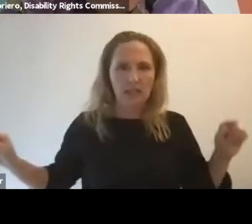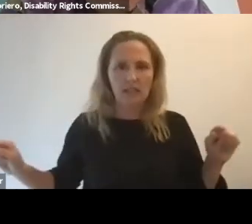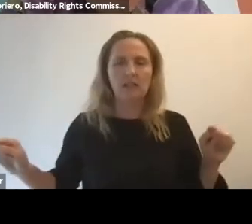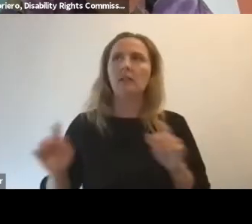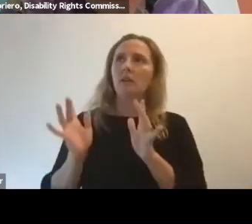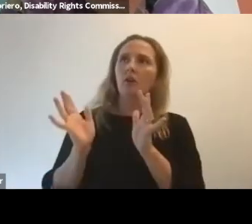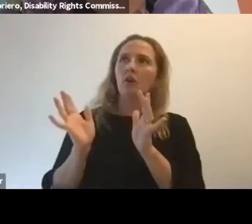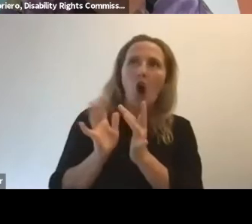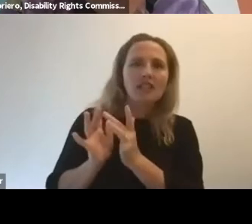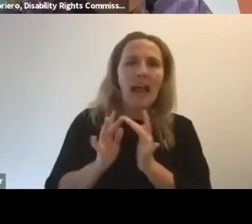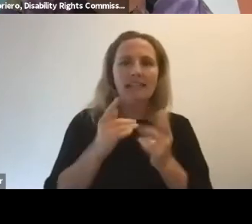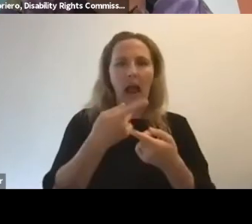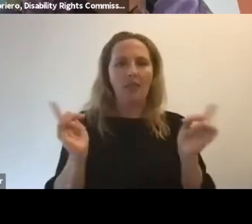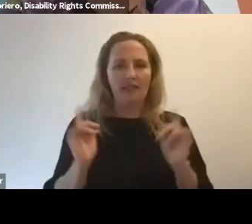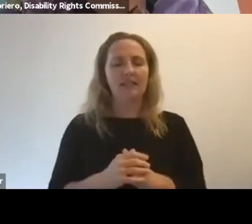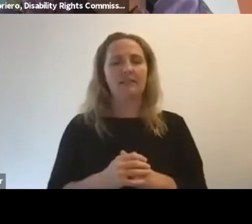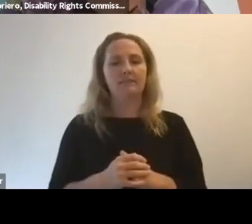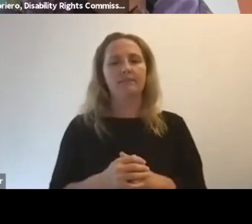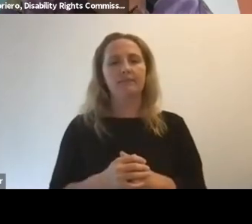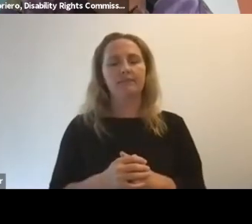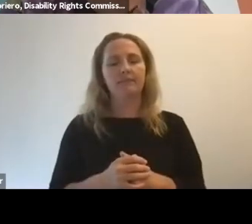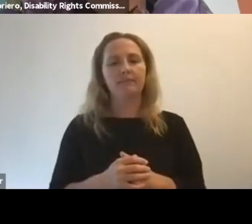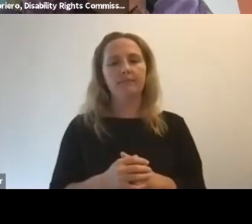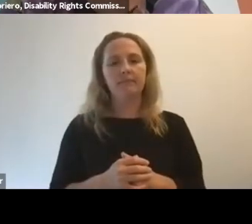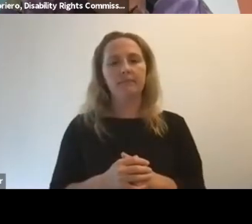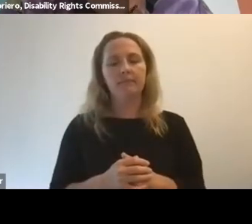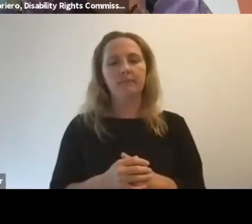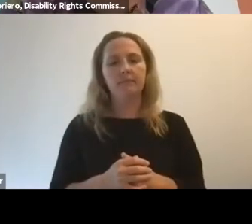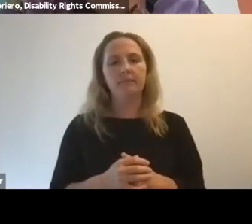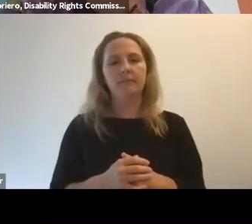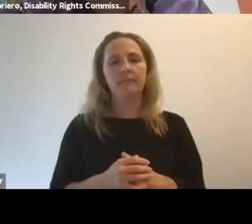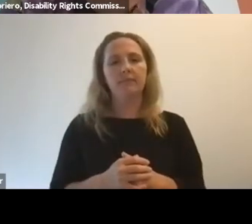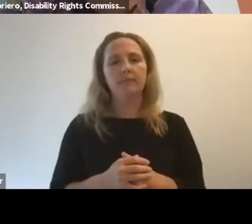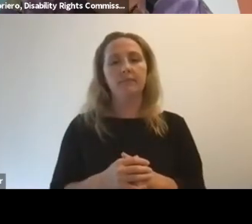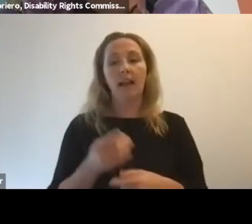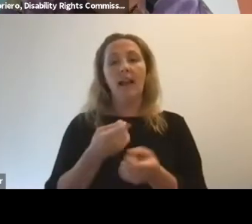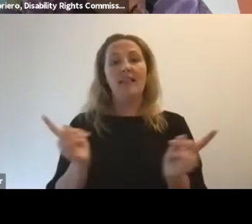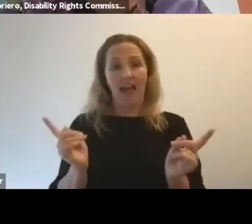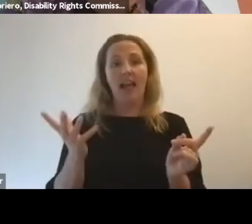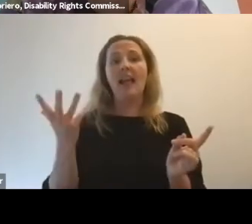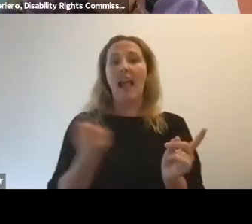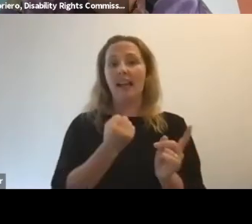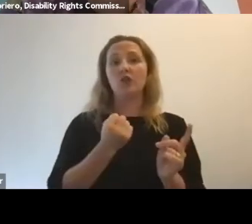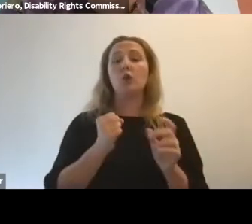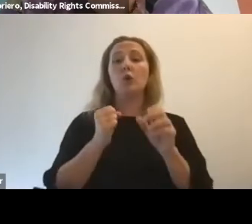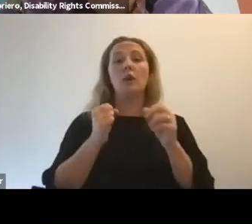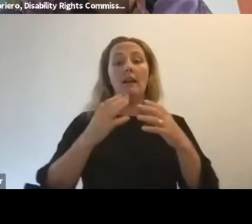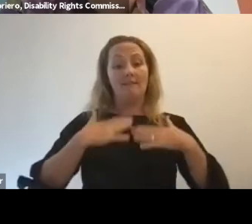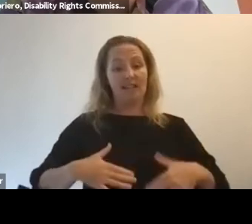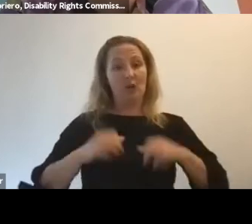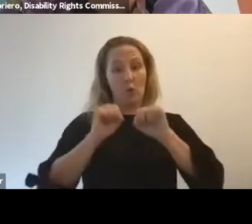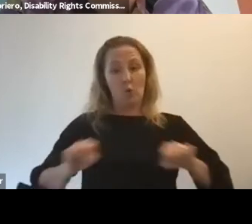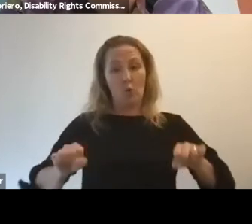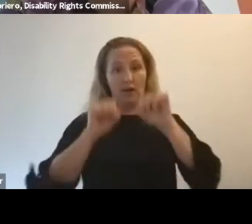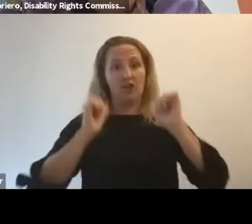contact or engage with others. And then they had to also do their physical training together online and